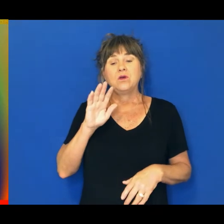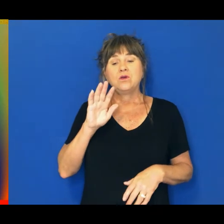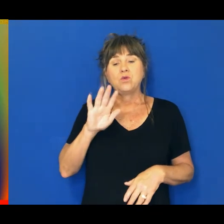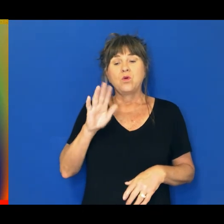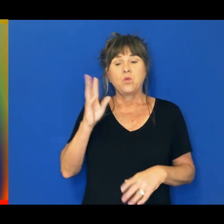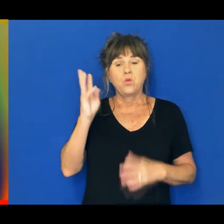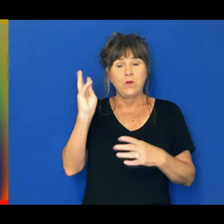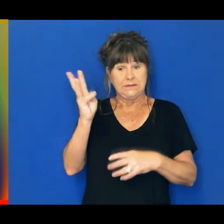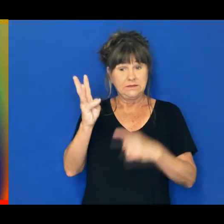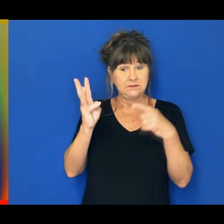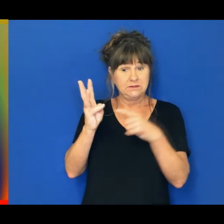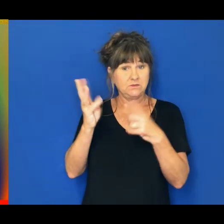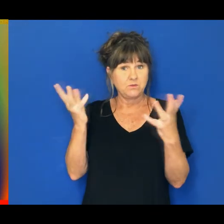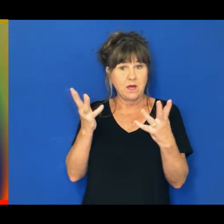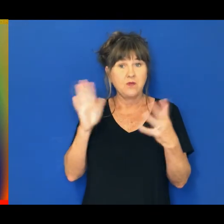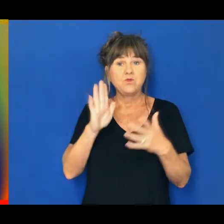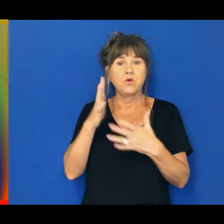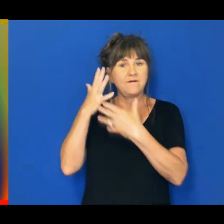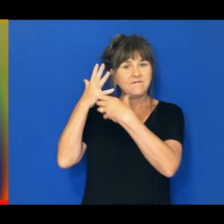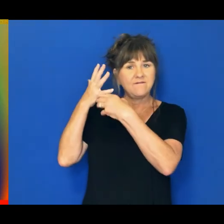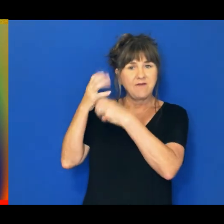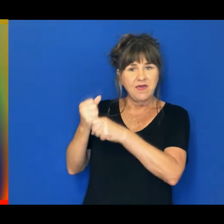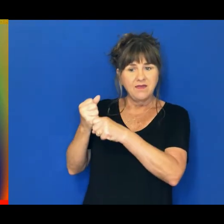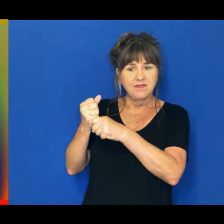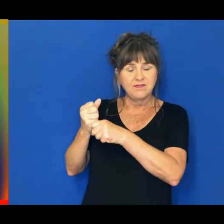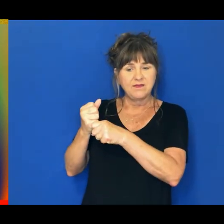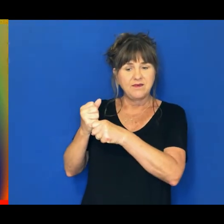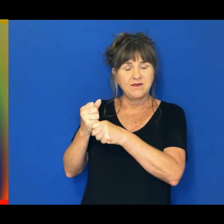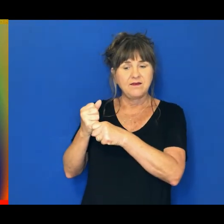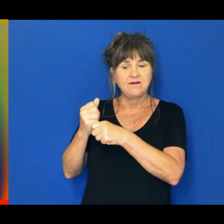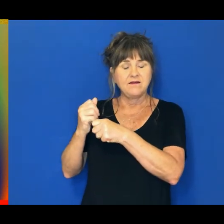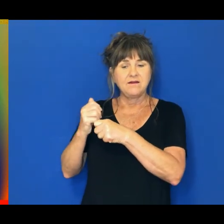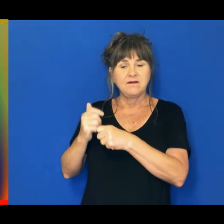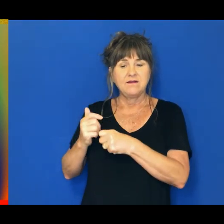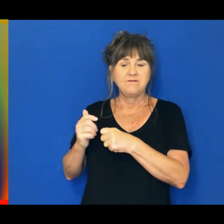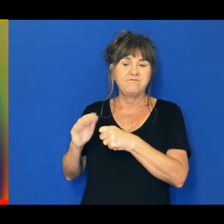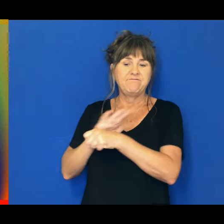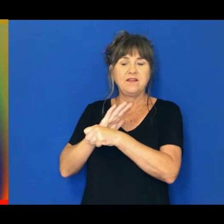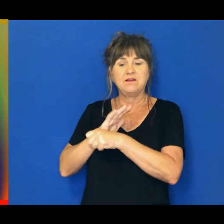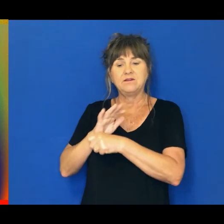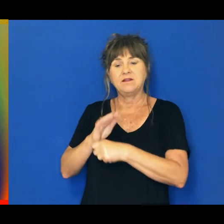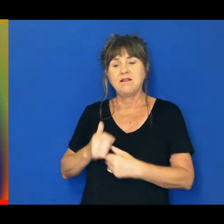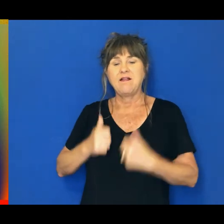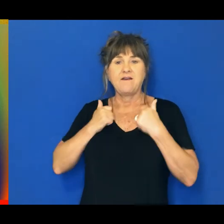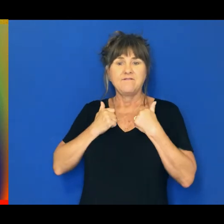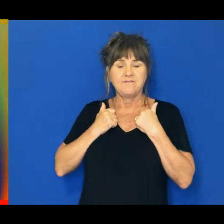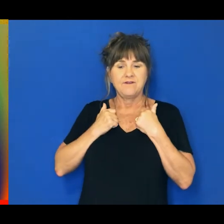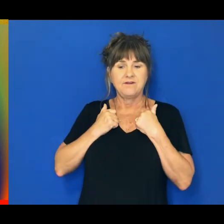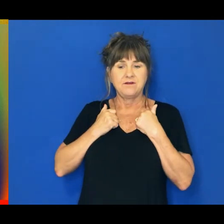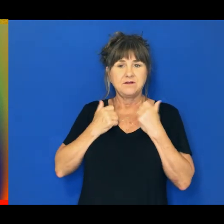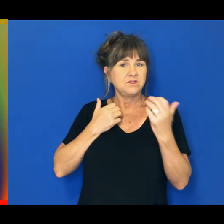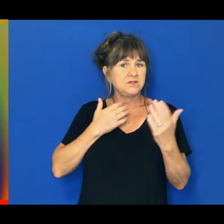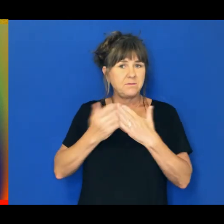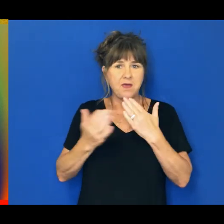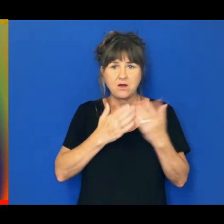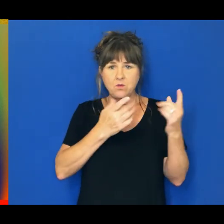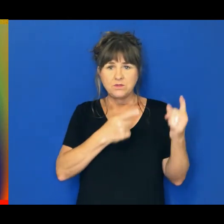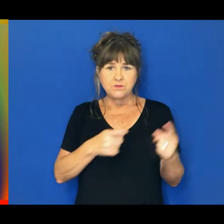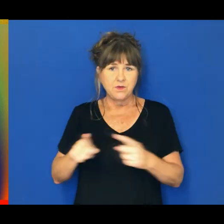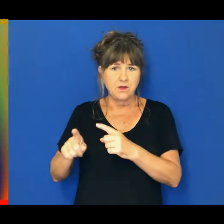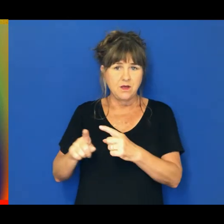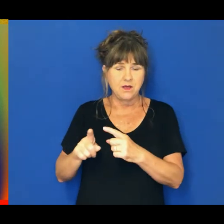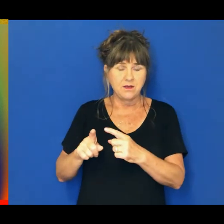your faith-filled life. Your witness is your faith-filled life. This means that no matter the season or the circumstances,